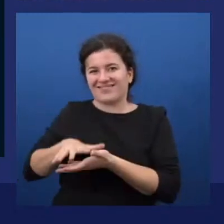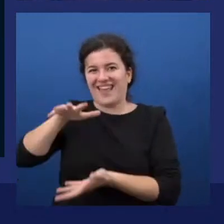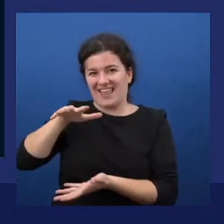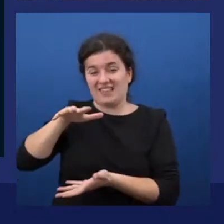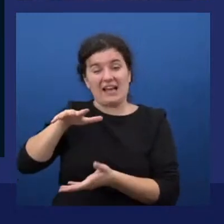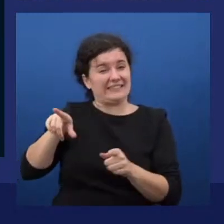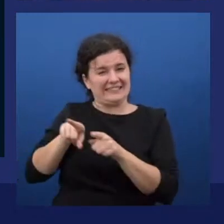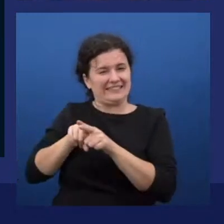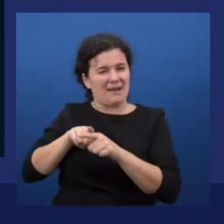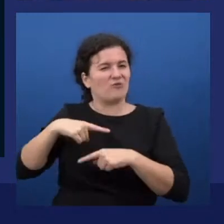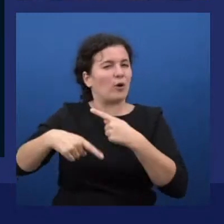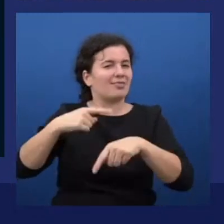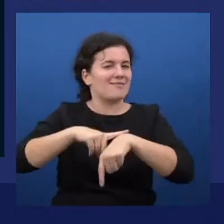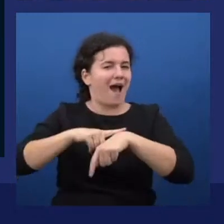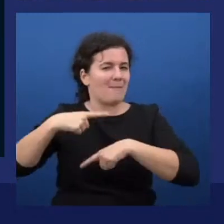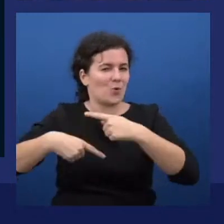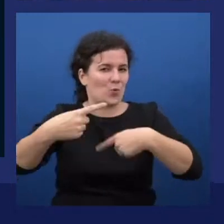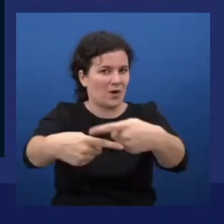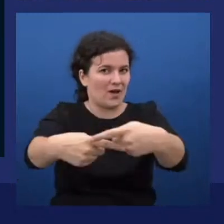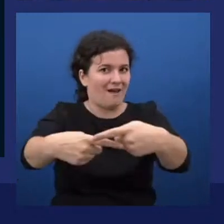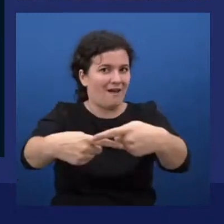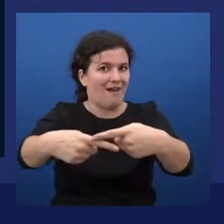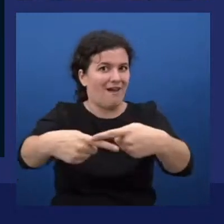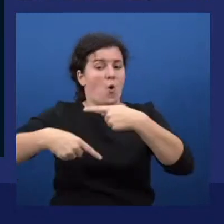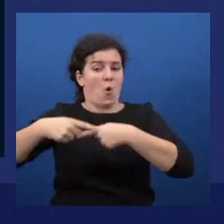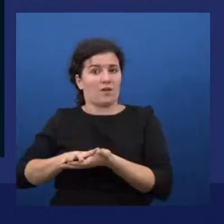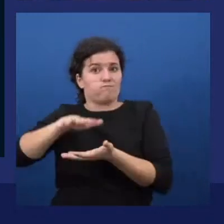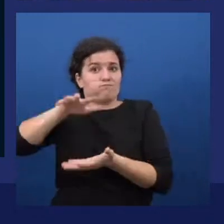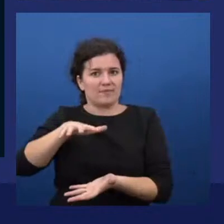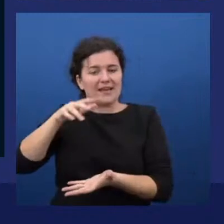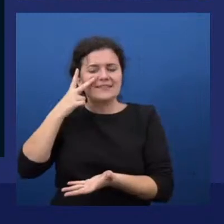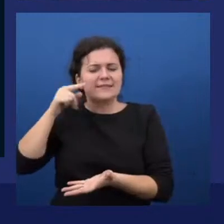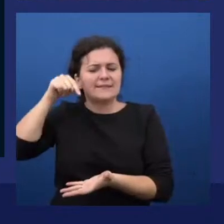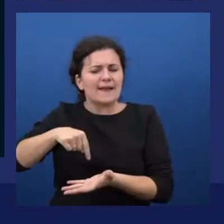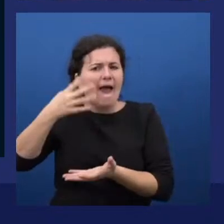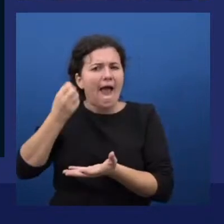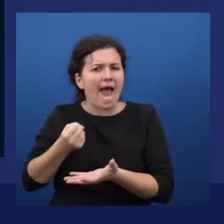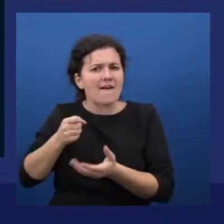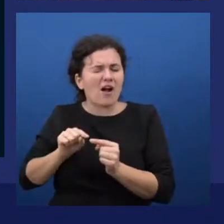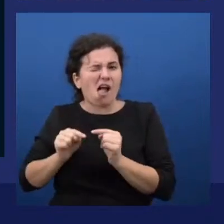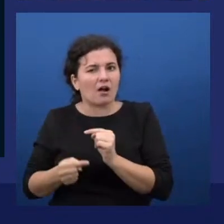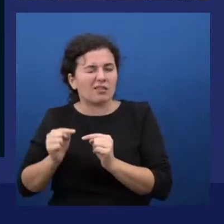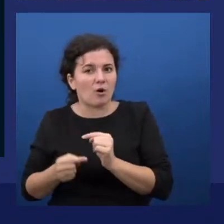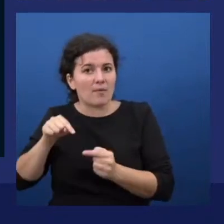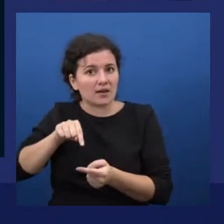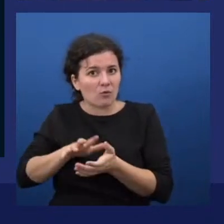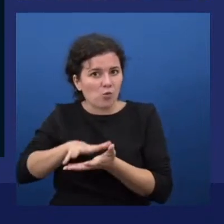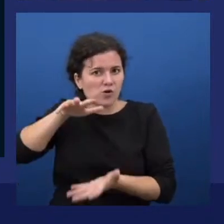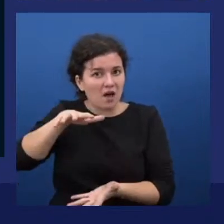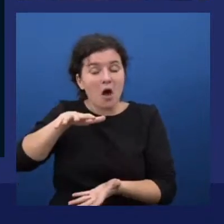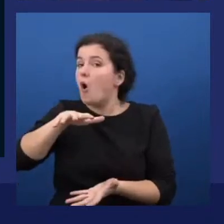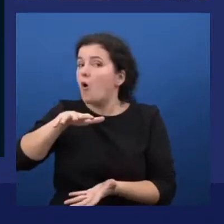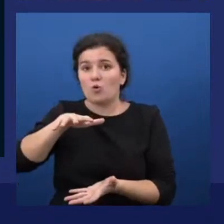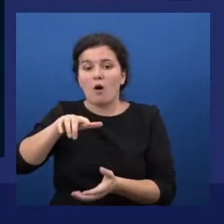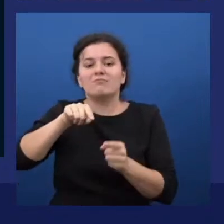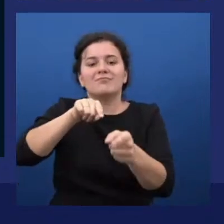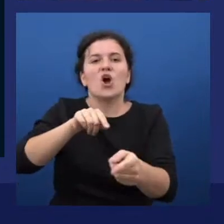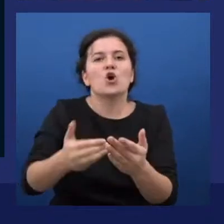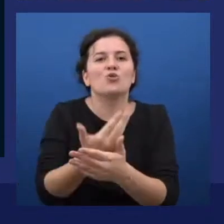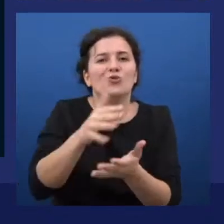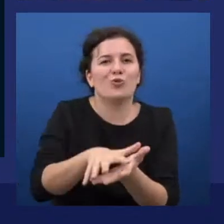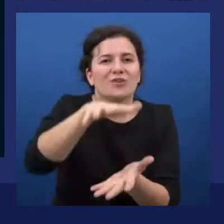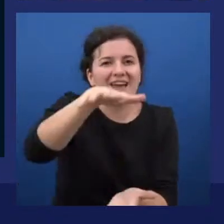have and see if it was anomaly or not, and then return that information to the user. So you can